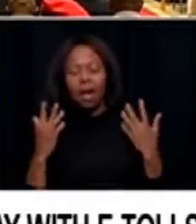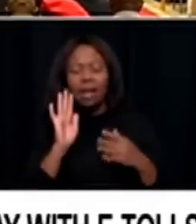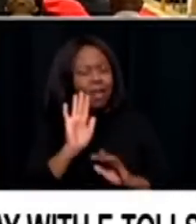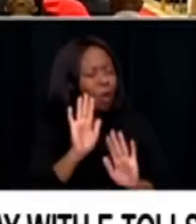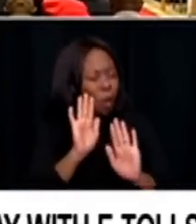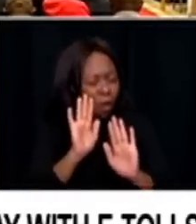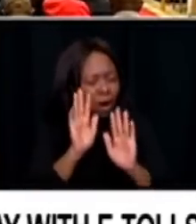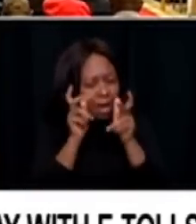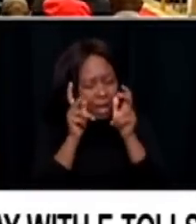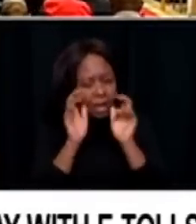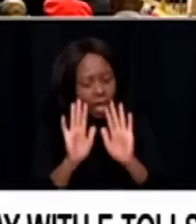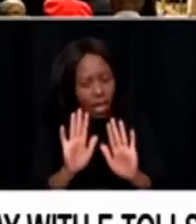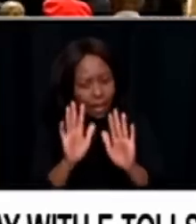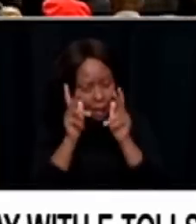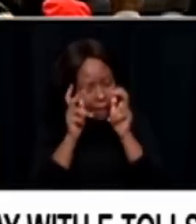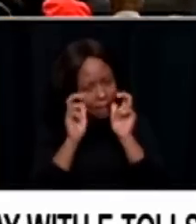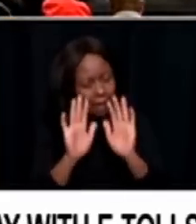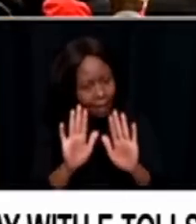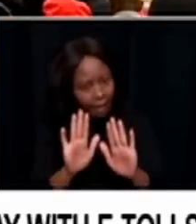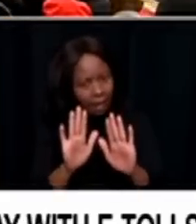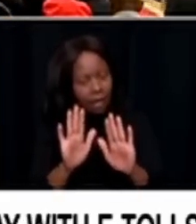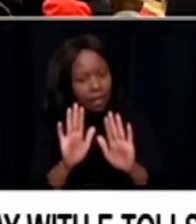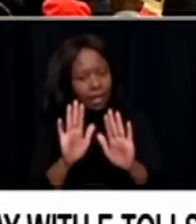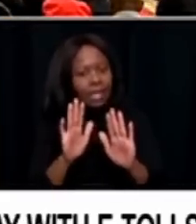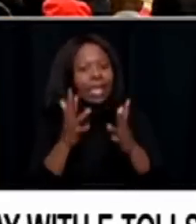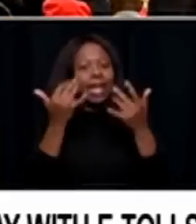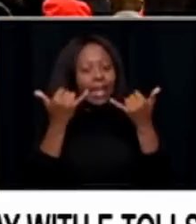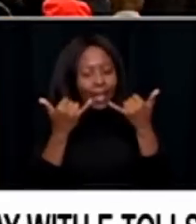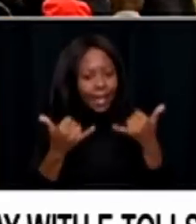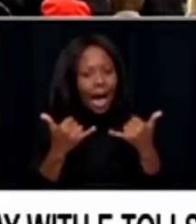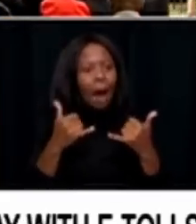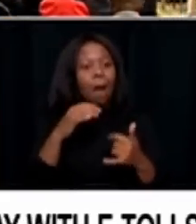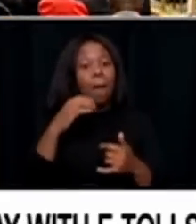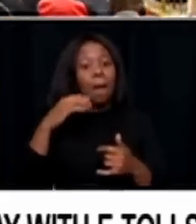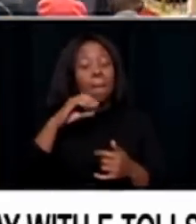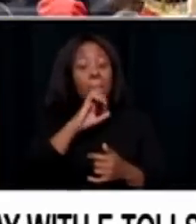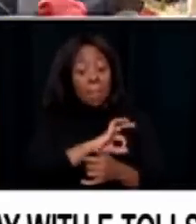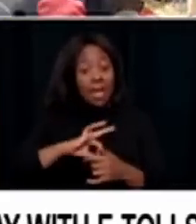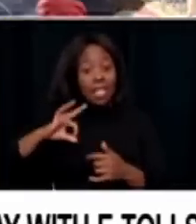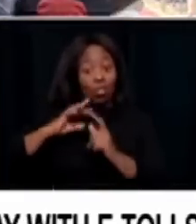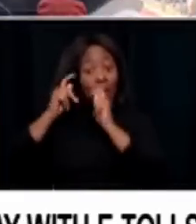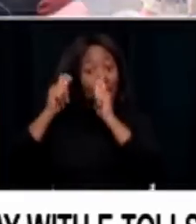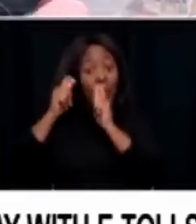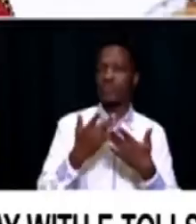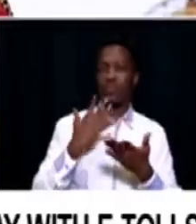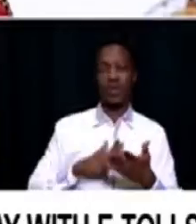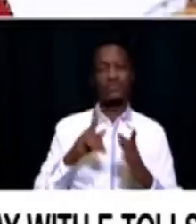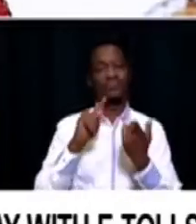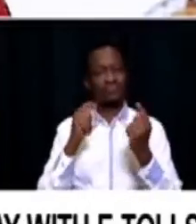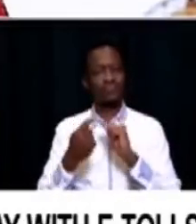is not backing down. He says the sixth administration will be prioritizing key areas in moving the province